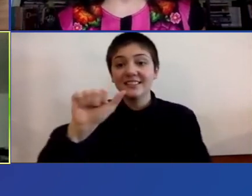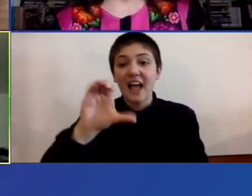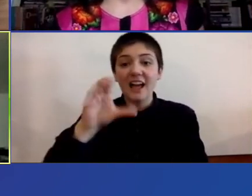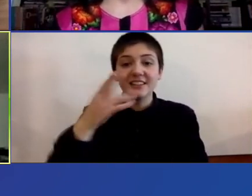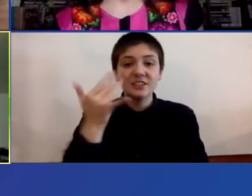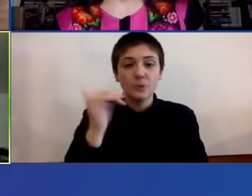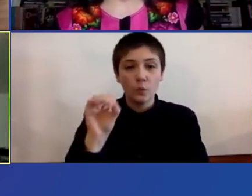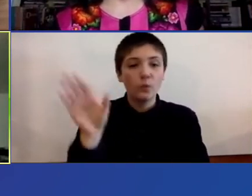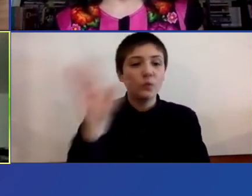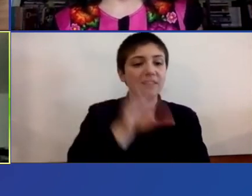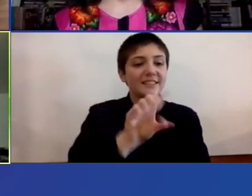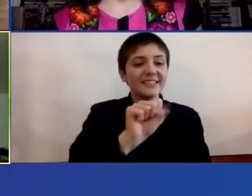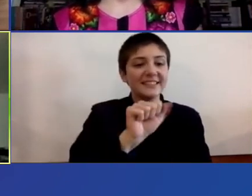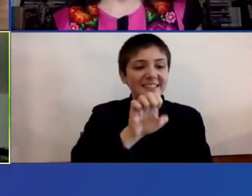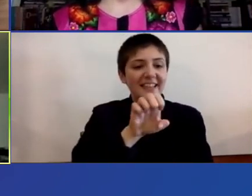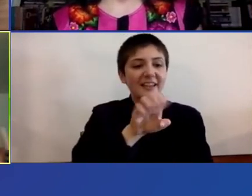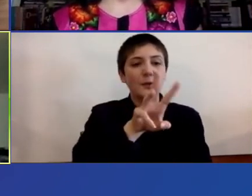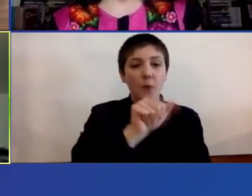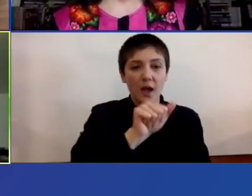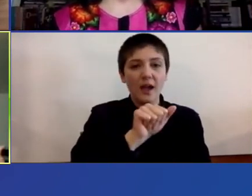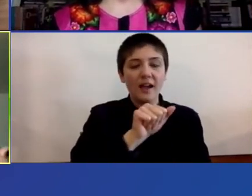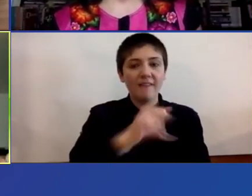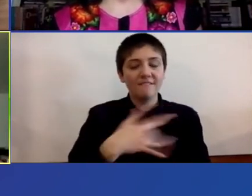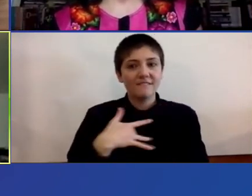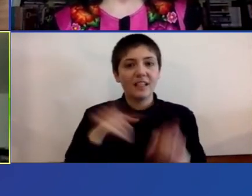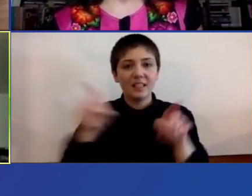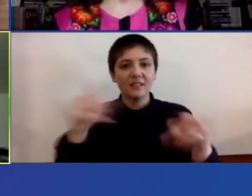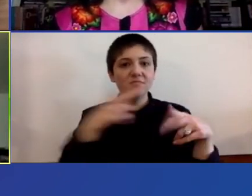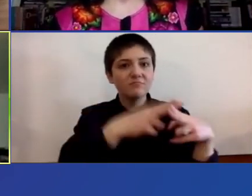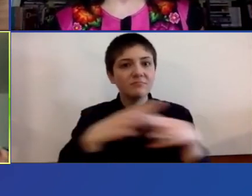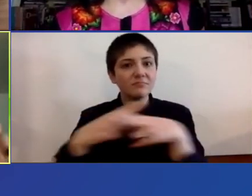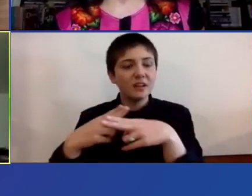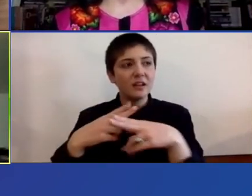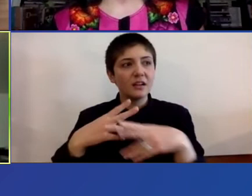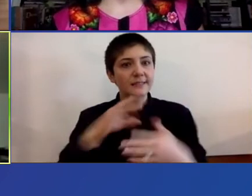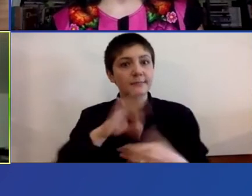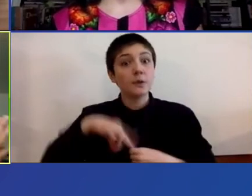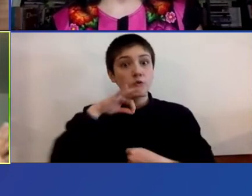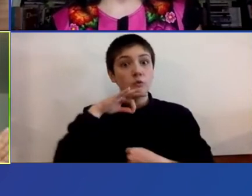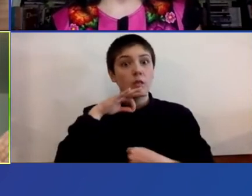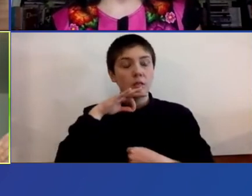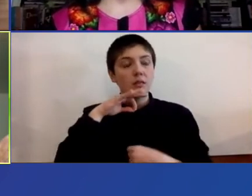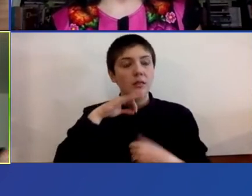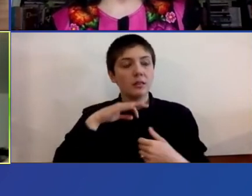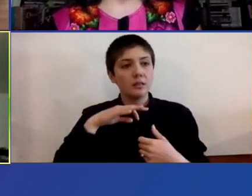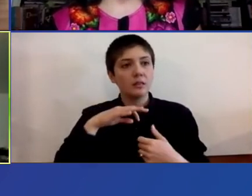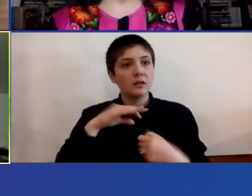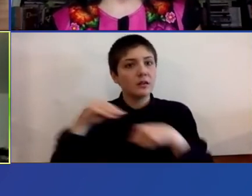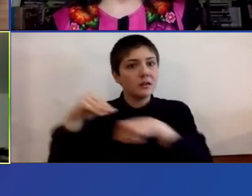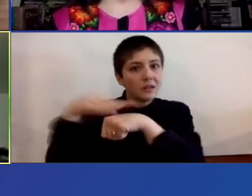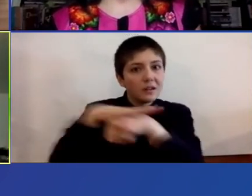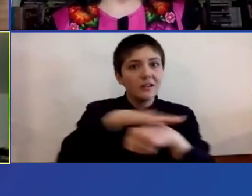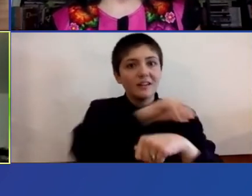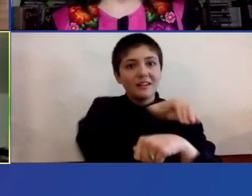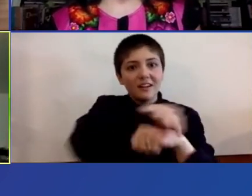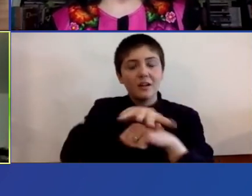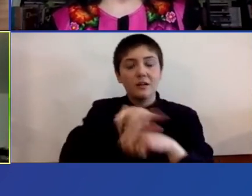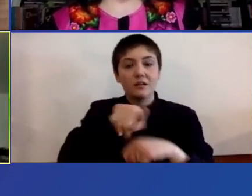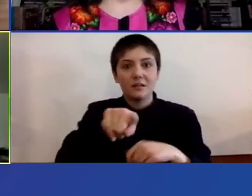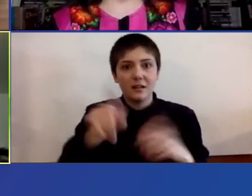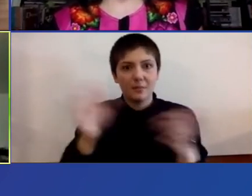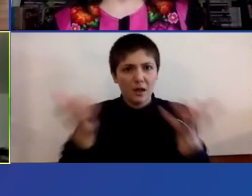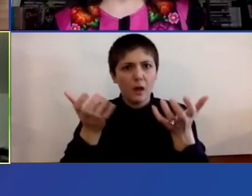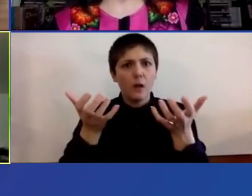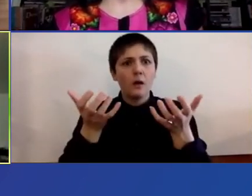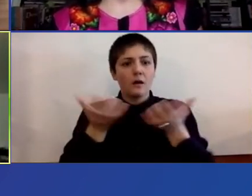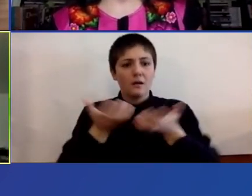of dance have given me personally kind of a new lease on what it is that I do. In the